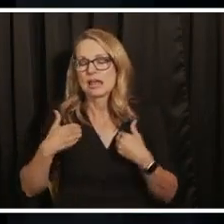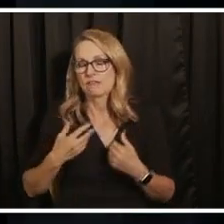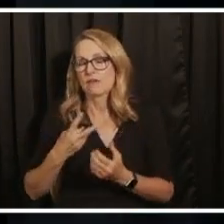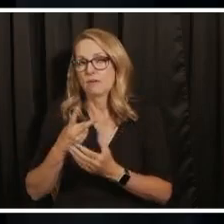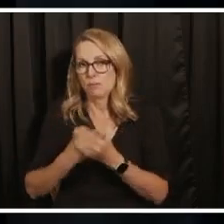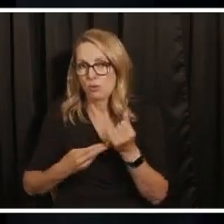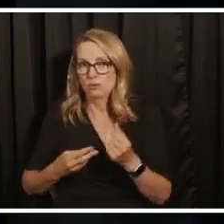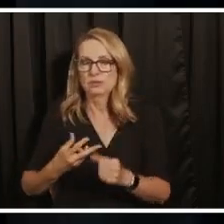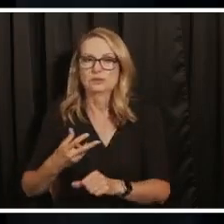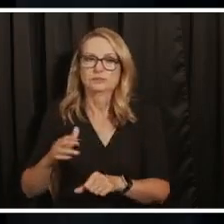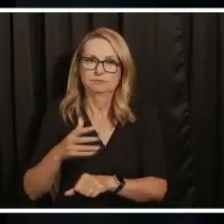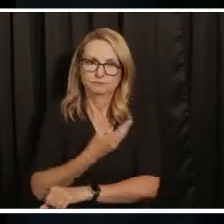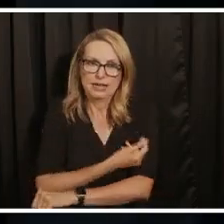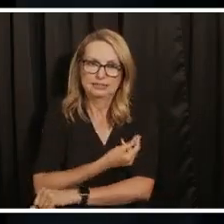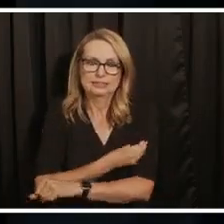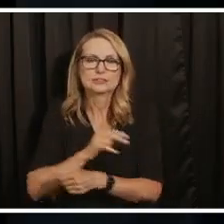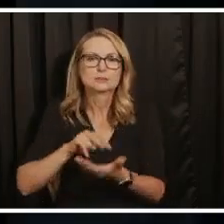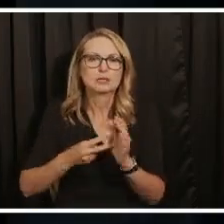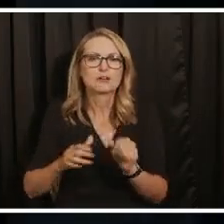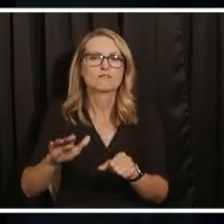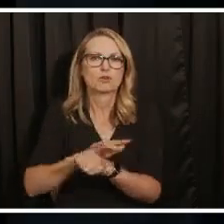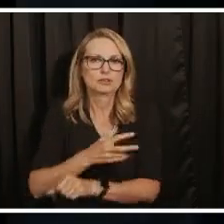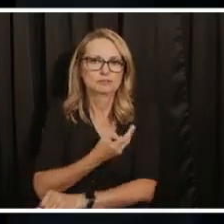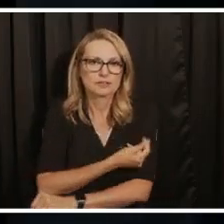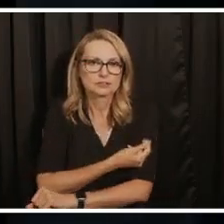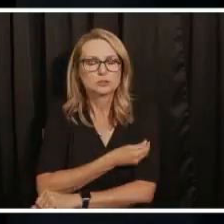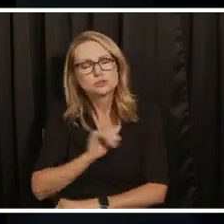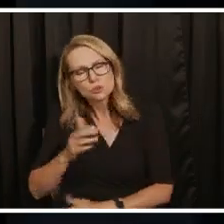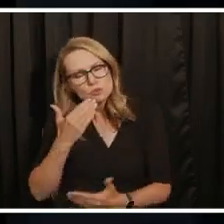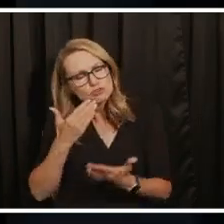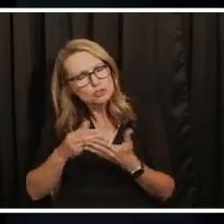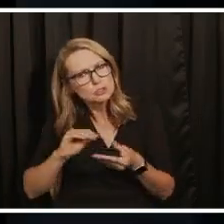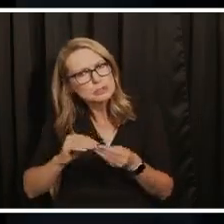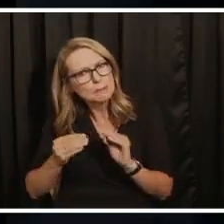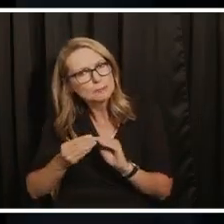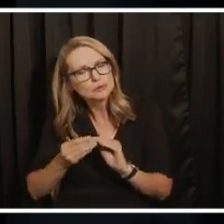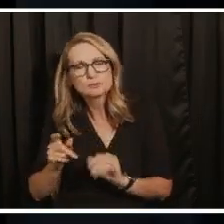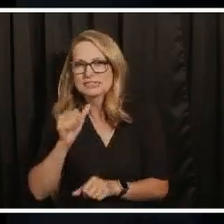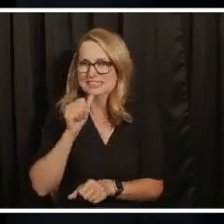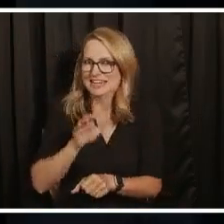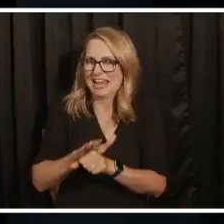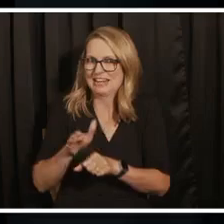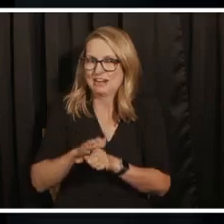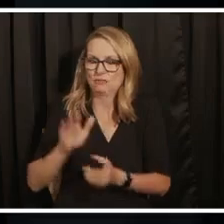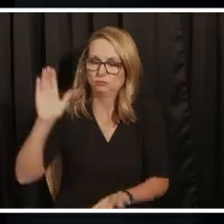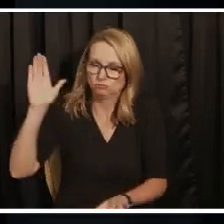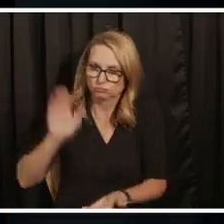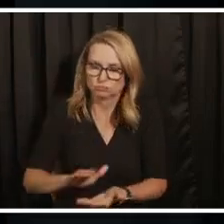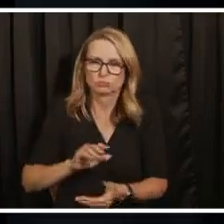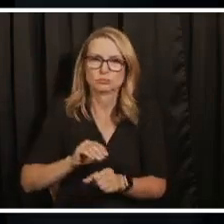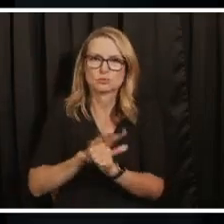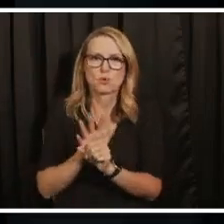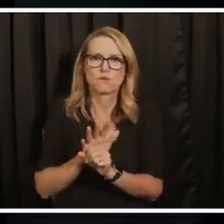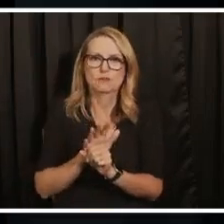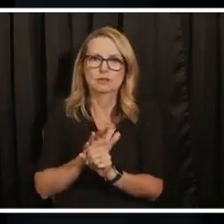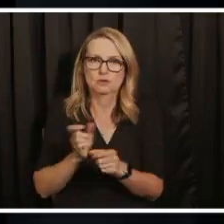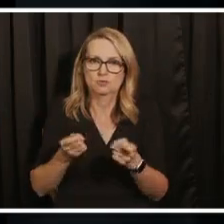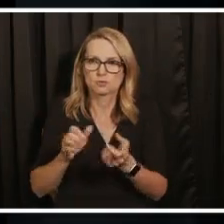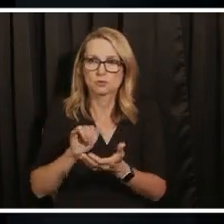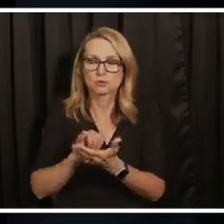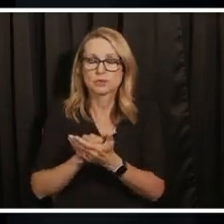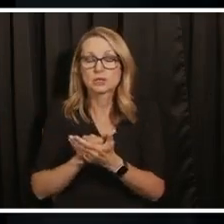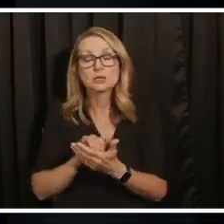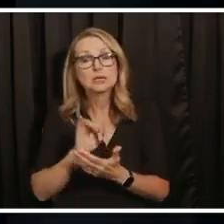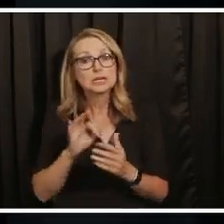vaccinated. The numbers are good, but unfortunately not sufficient to control the virus. Everybody who is vaccinated can have